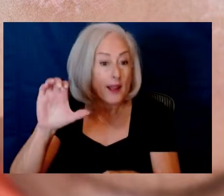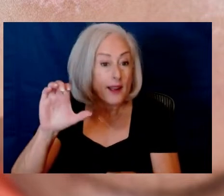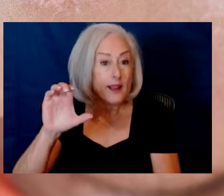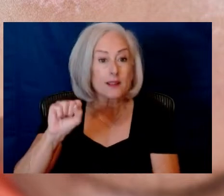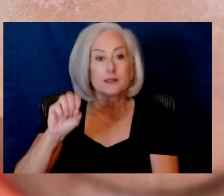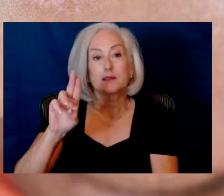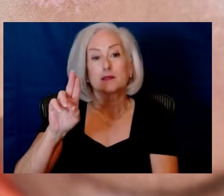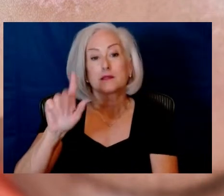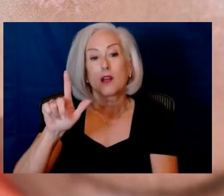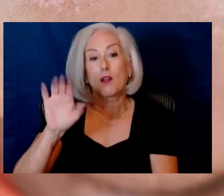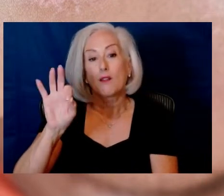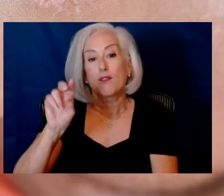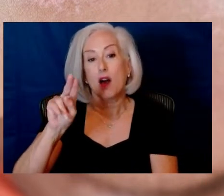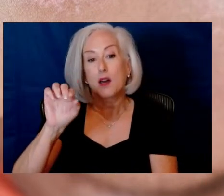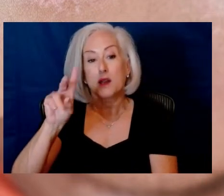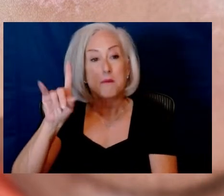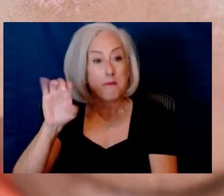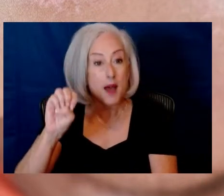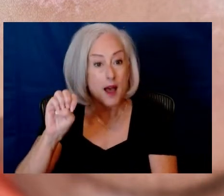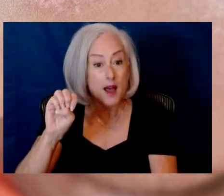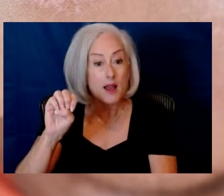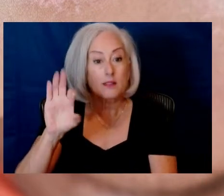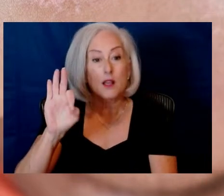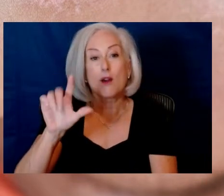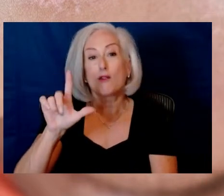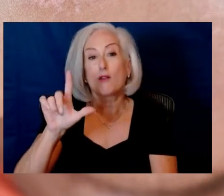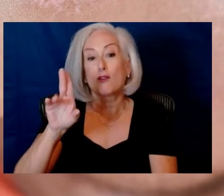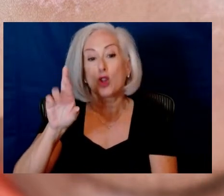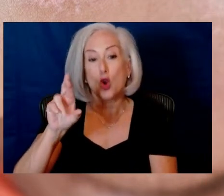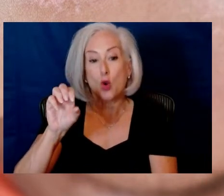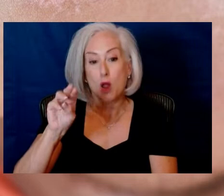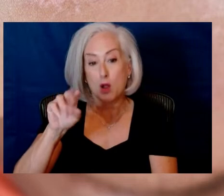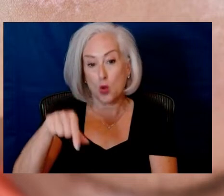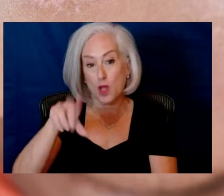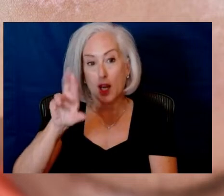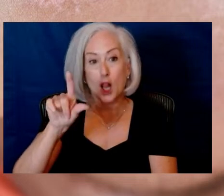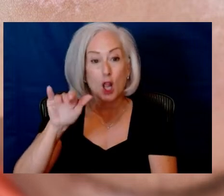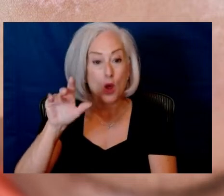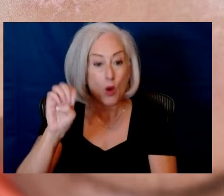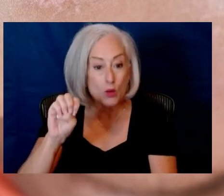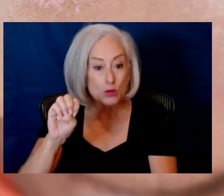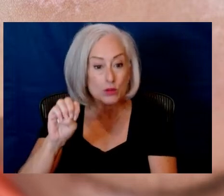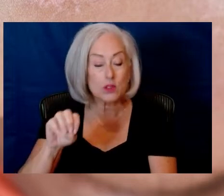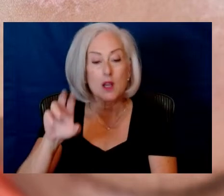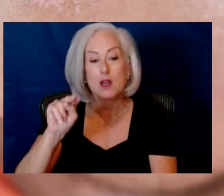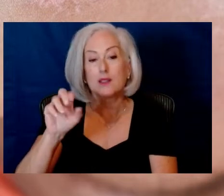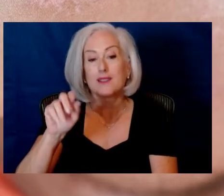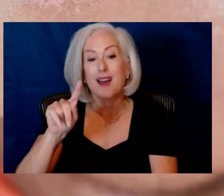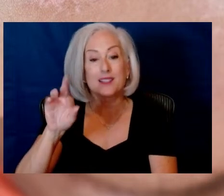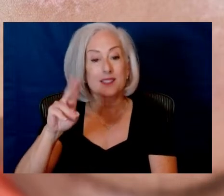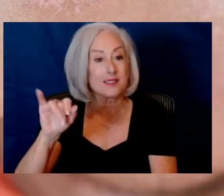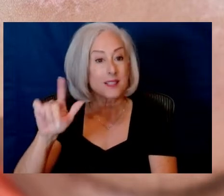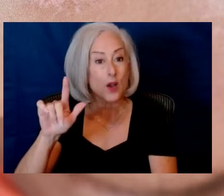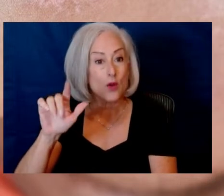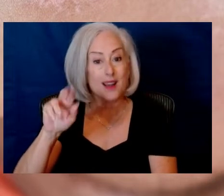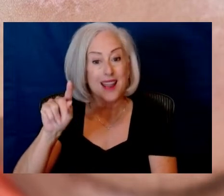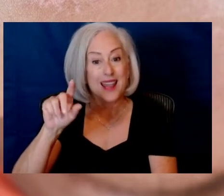or non-steroidal anti-inflammatory drugs, retinoids, St. John's wort, and other photosensitizing